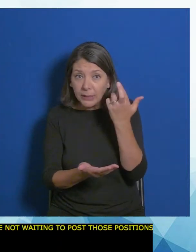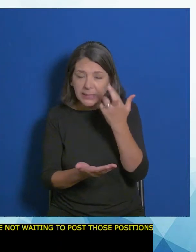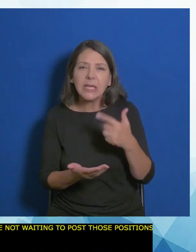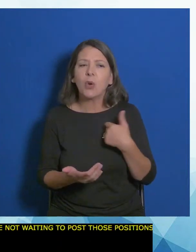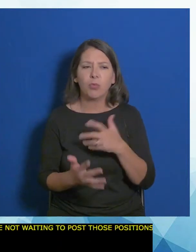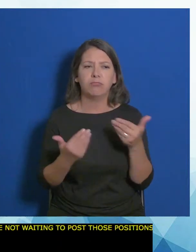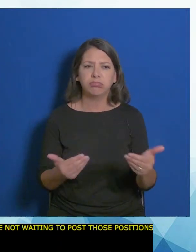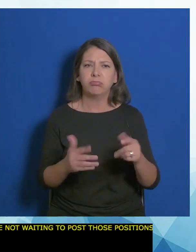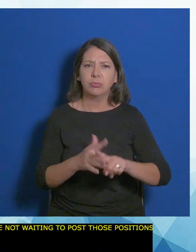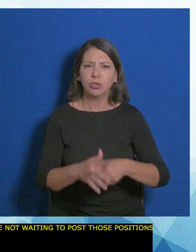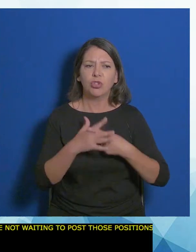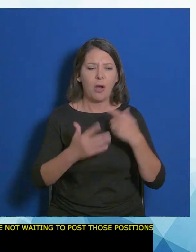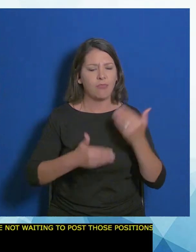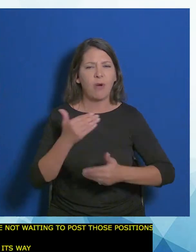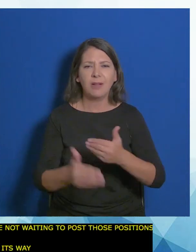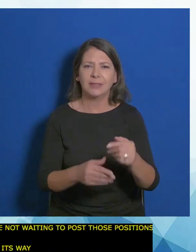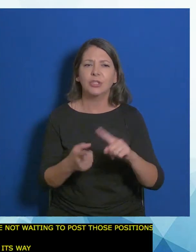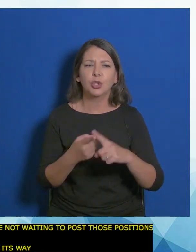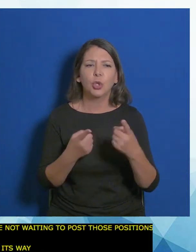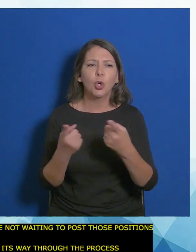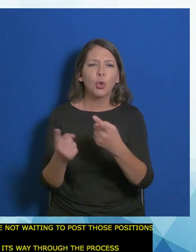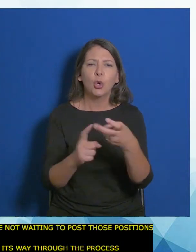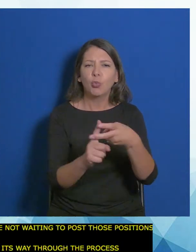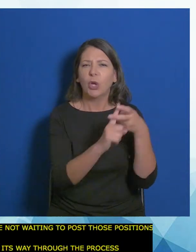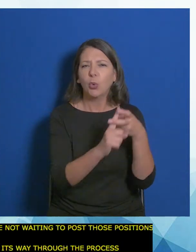through the process, and we're beginning the recruitment.